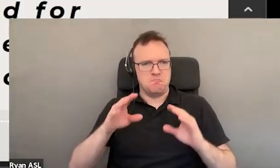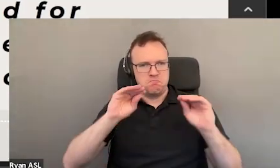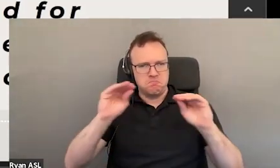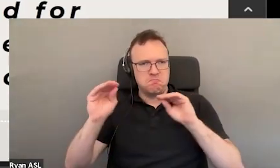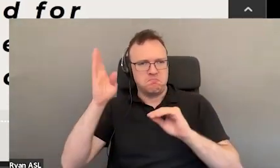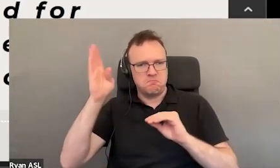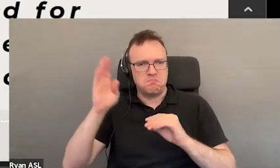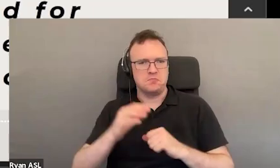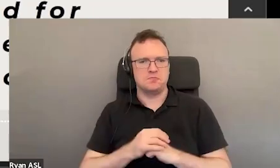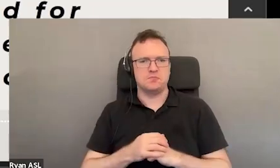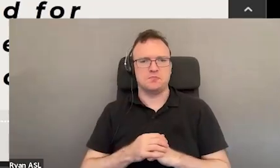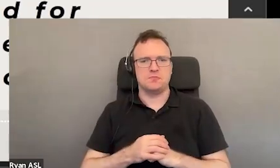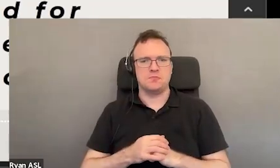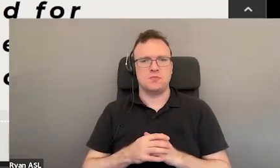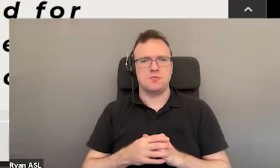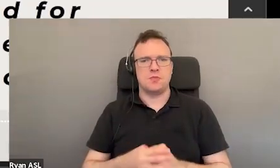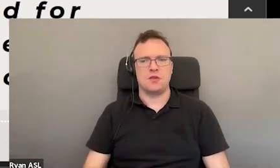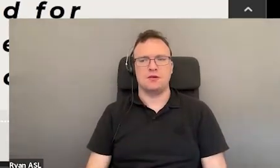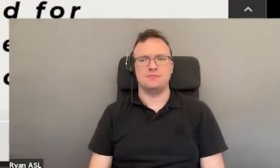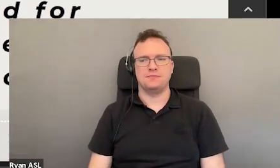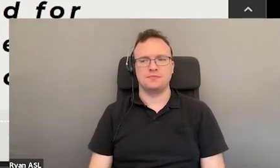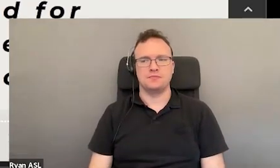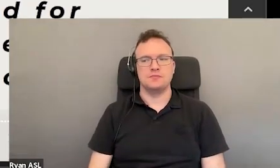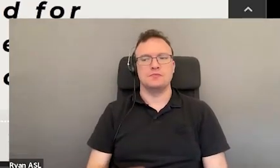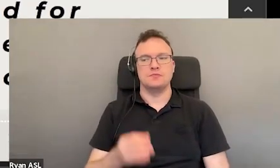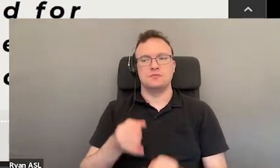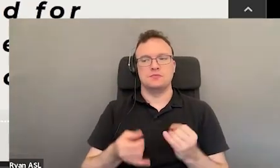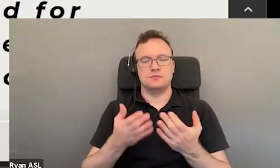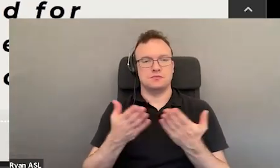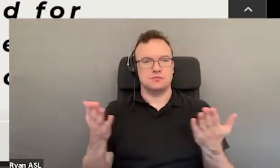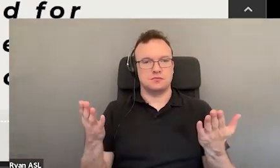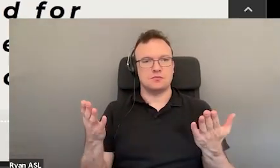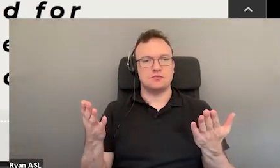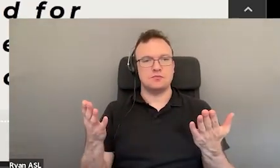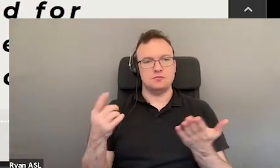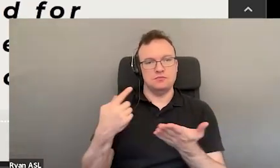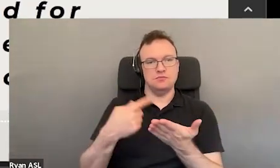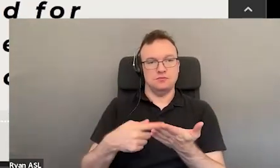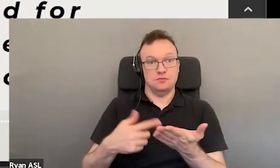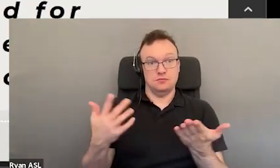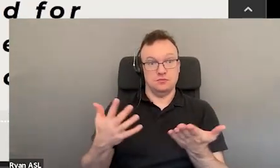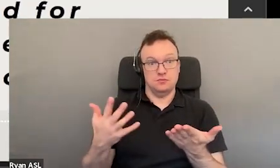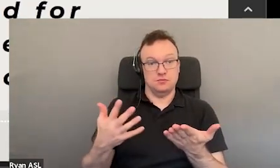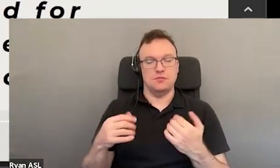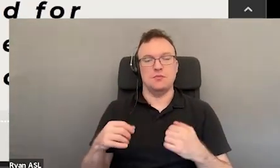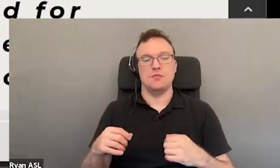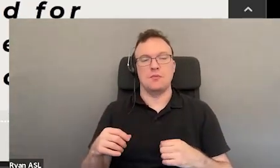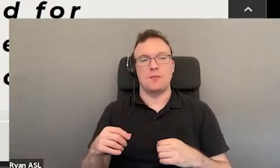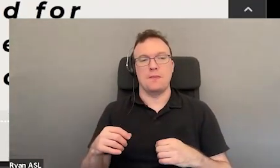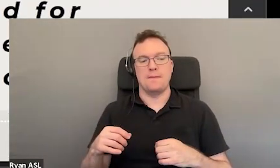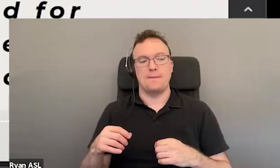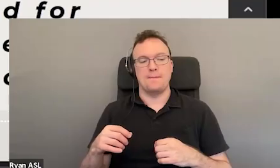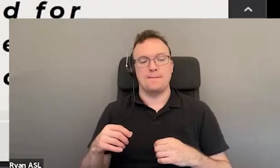as we go. So the last thing that we're going to talk about again is